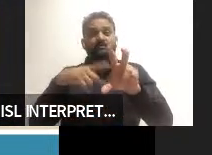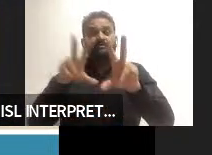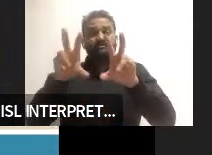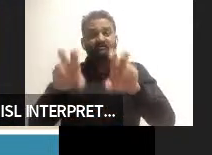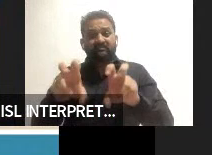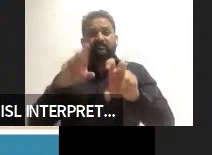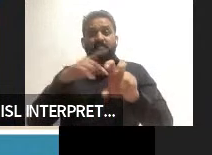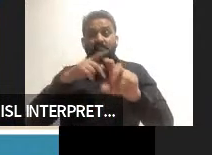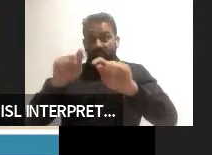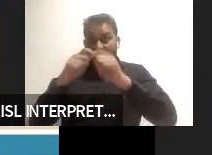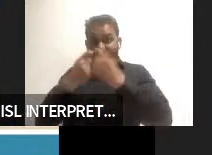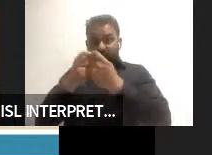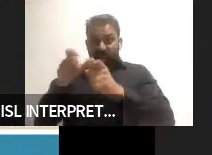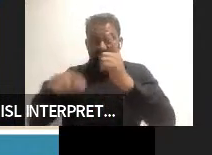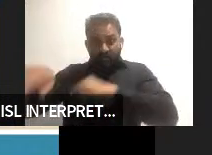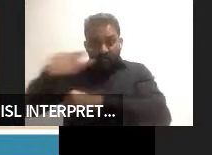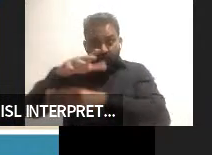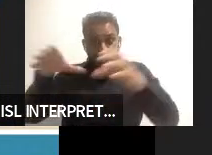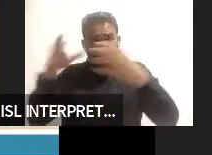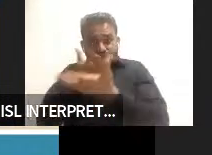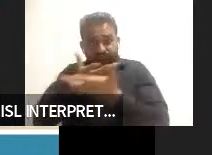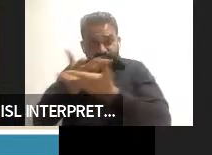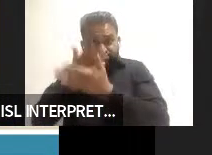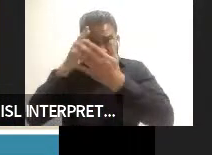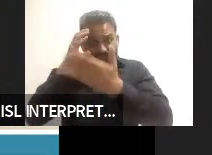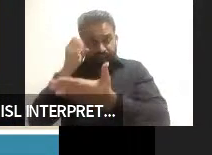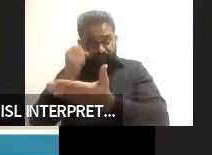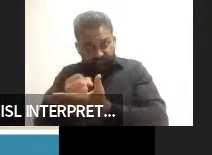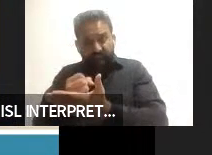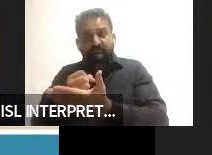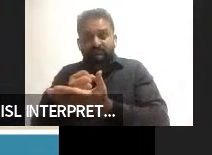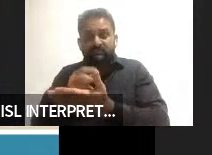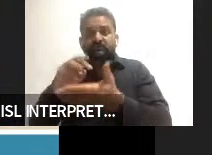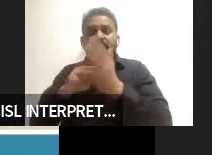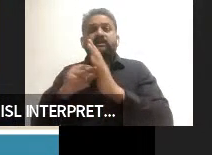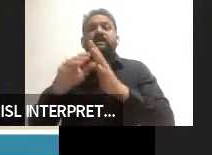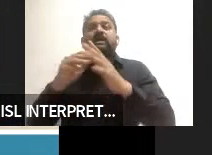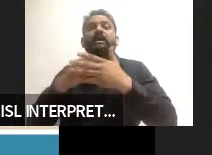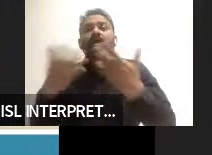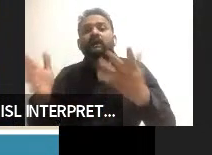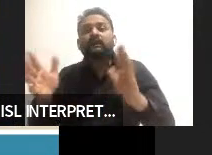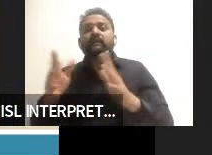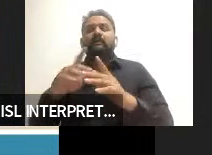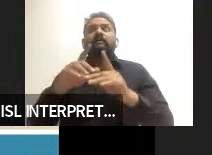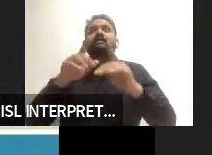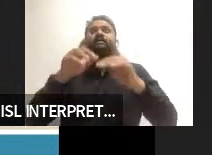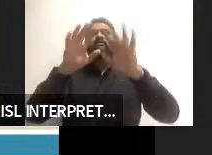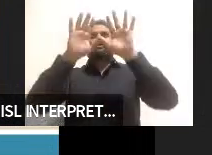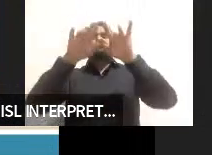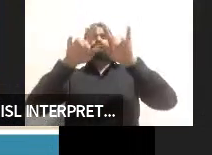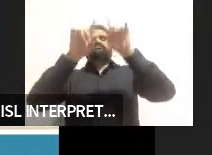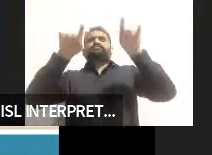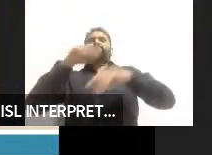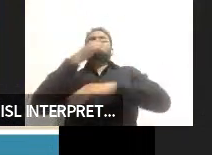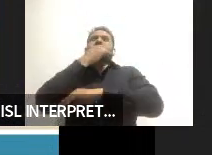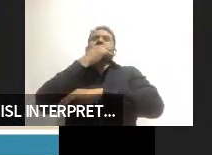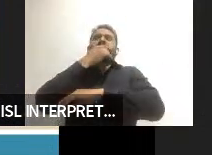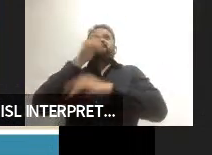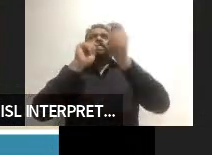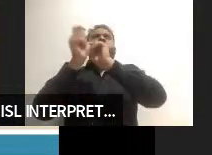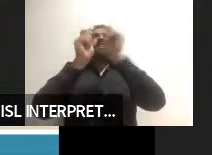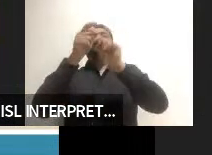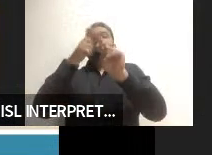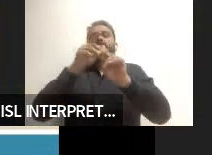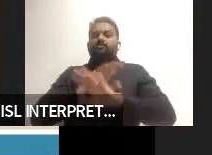a team, you decide that you will not make any structural changes in the memo now. No